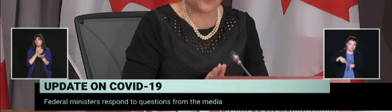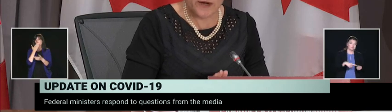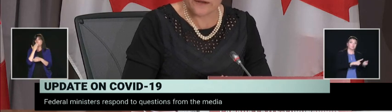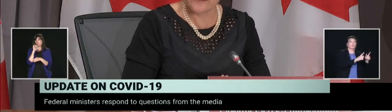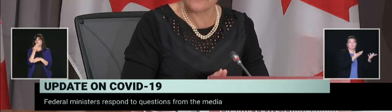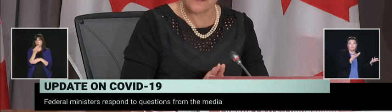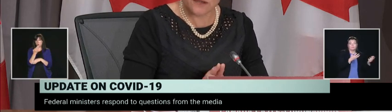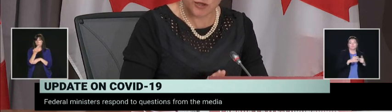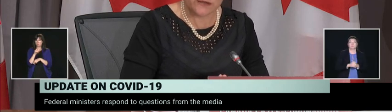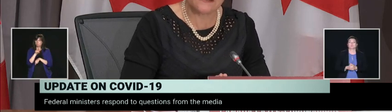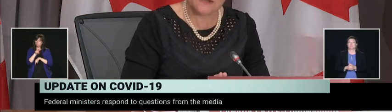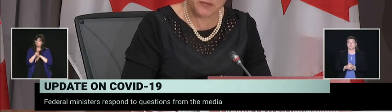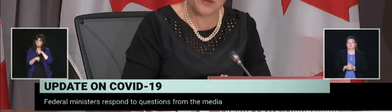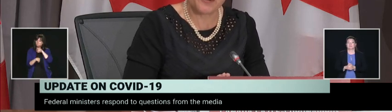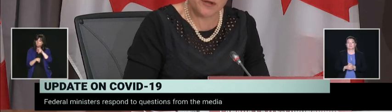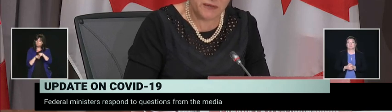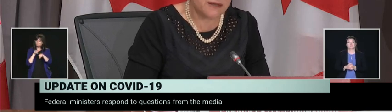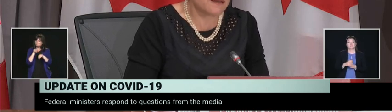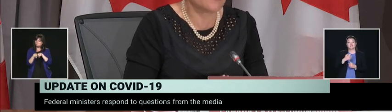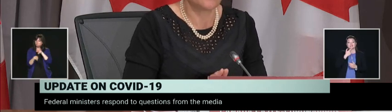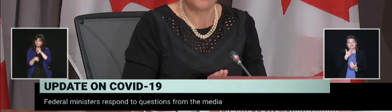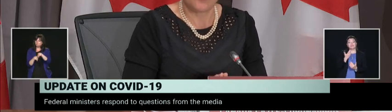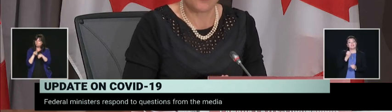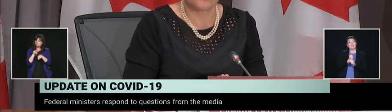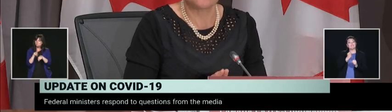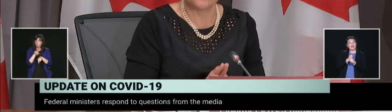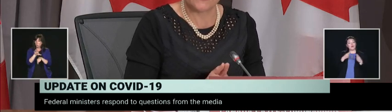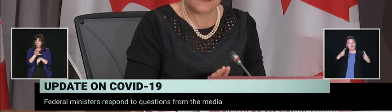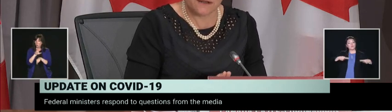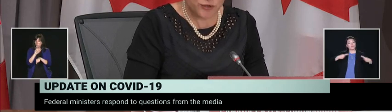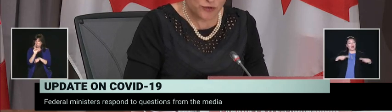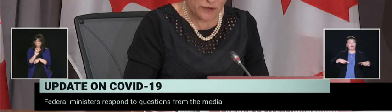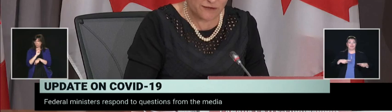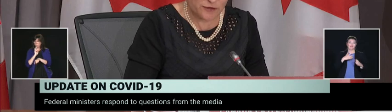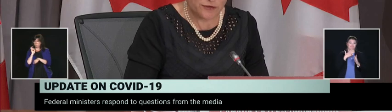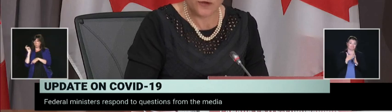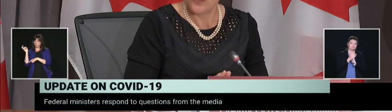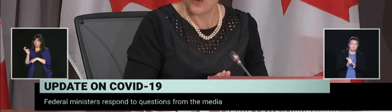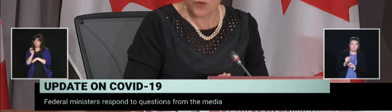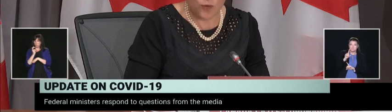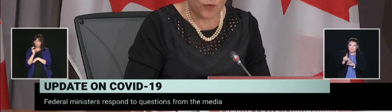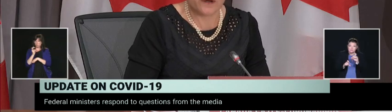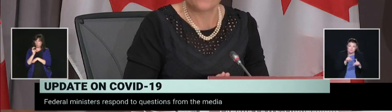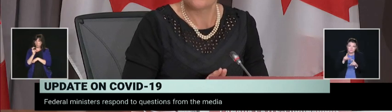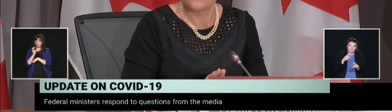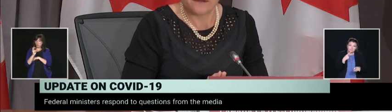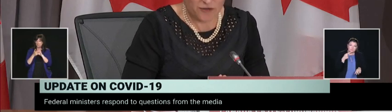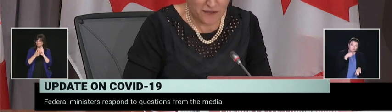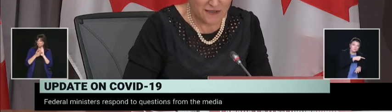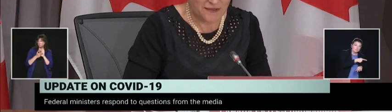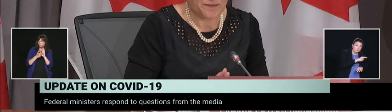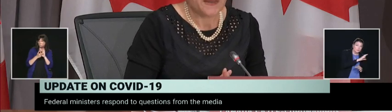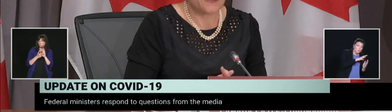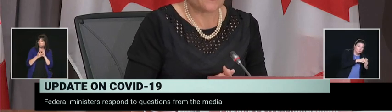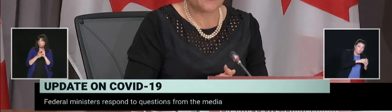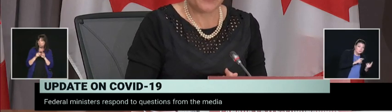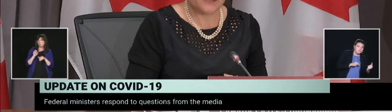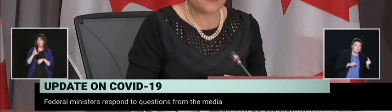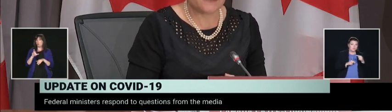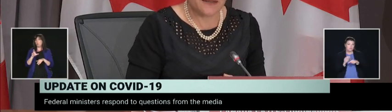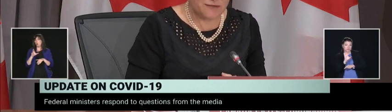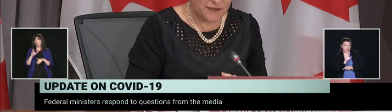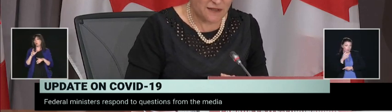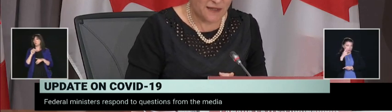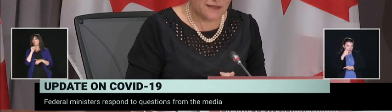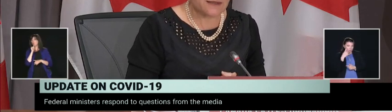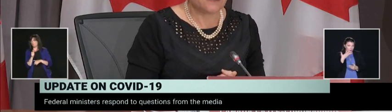determine whether these journeys that people are making are for essential travel or not. And I would just